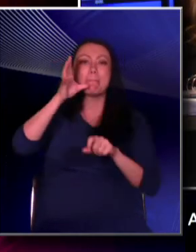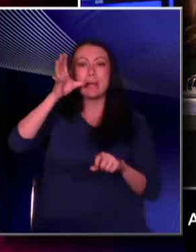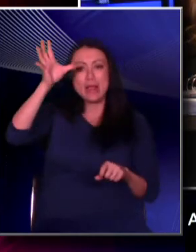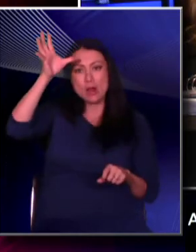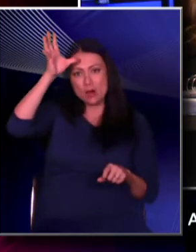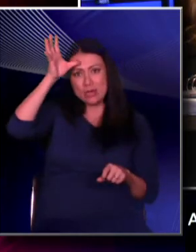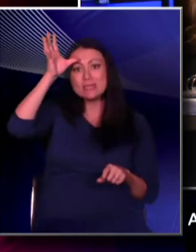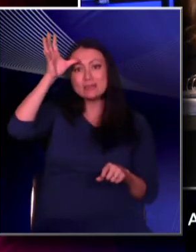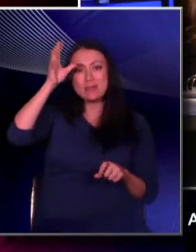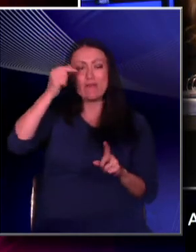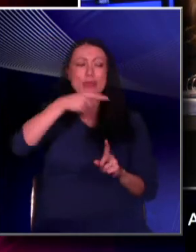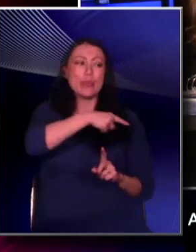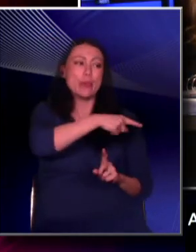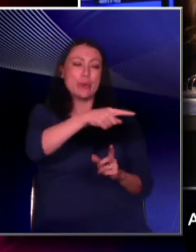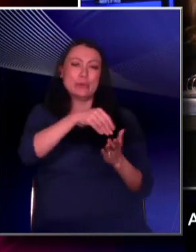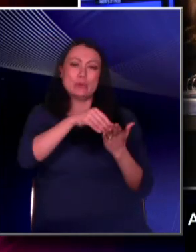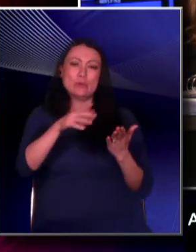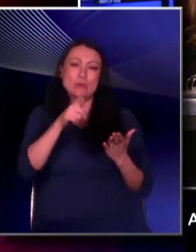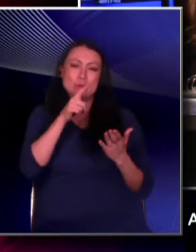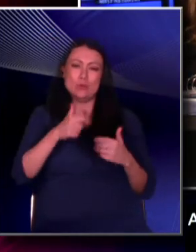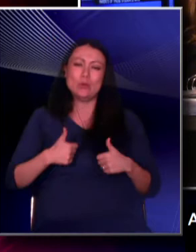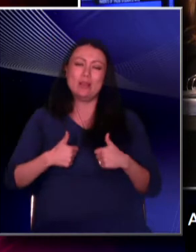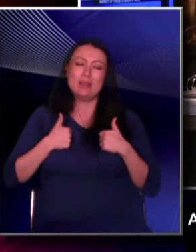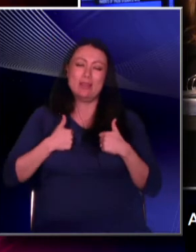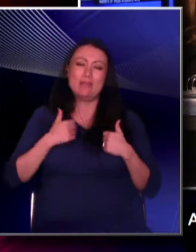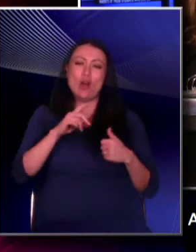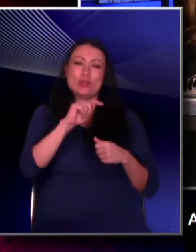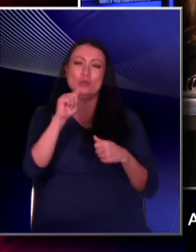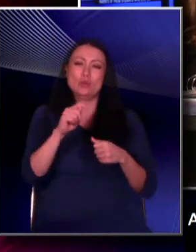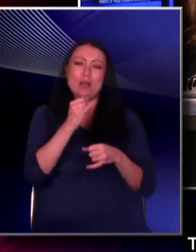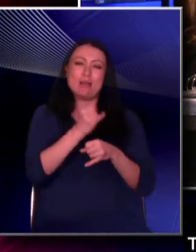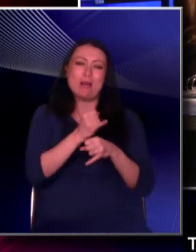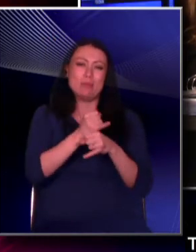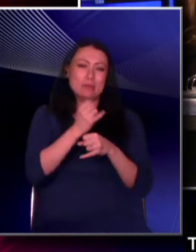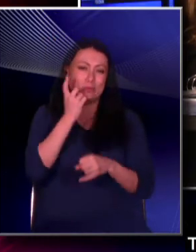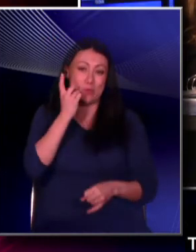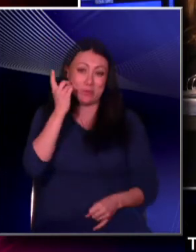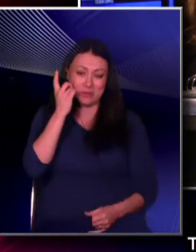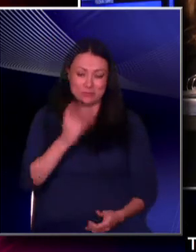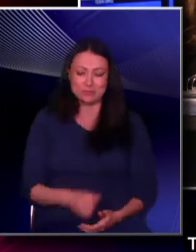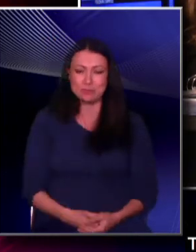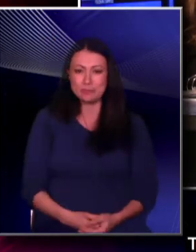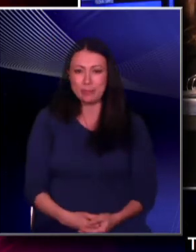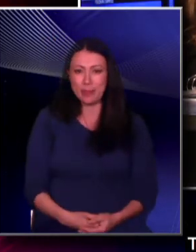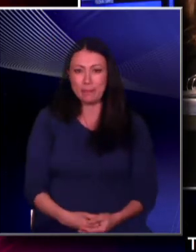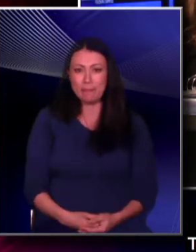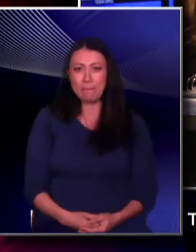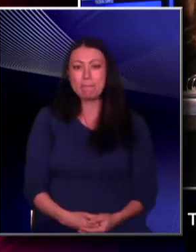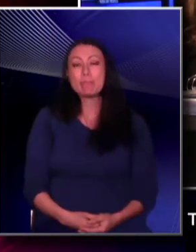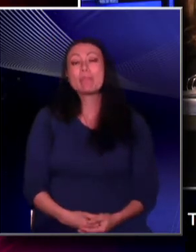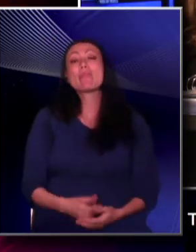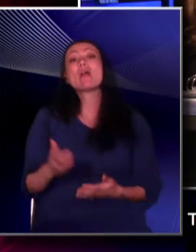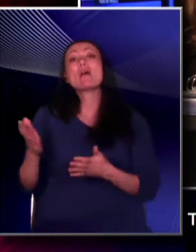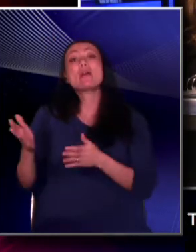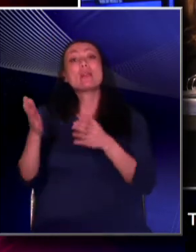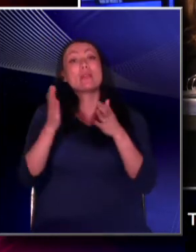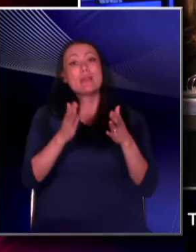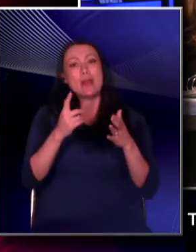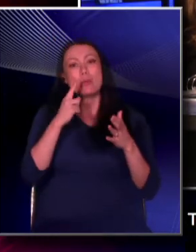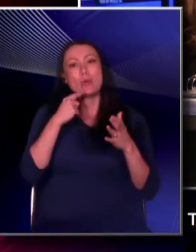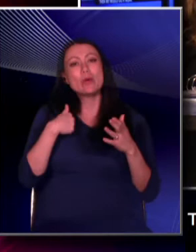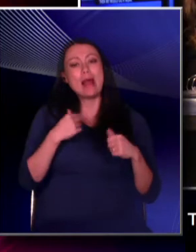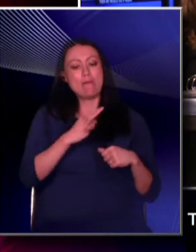of those students who live on the Tucson campus. Then we would do a